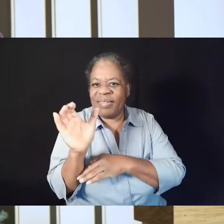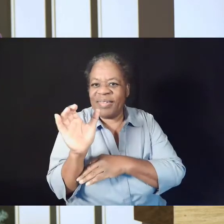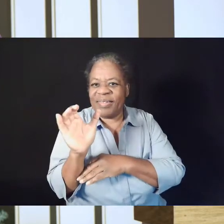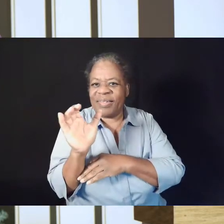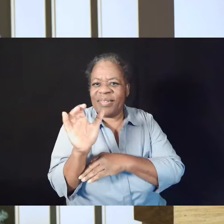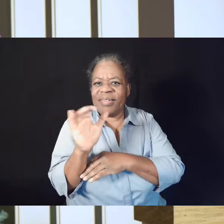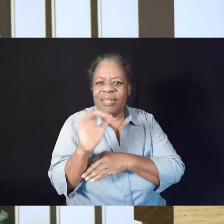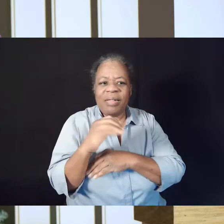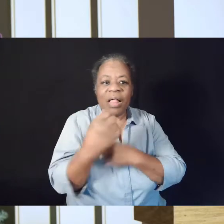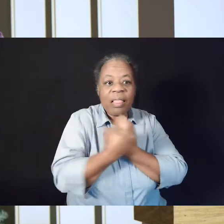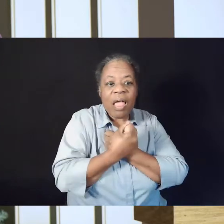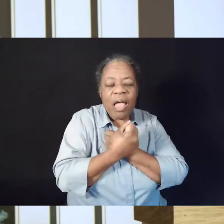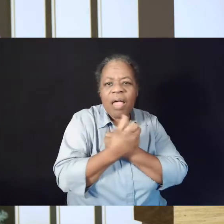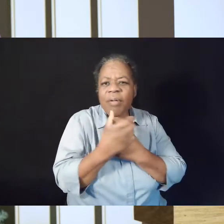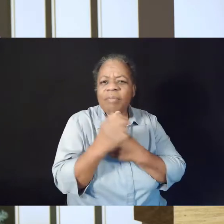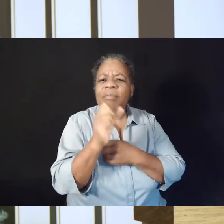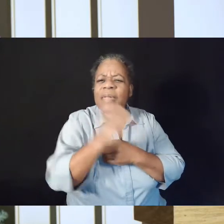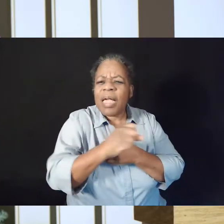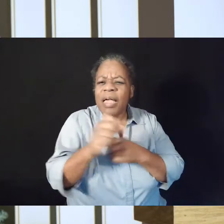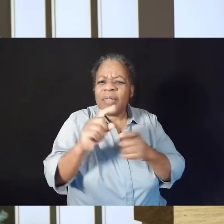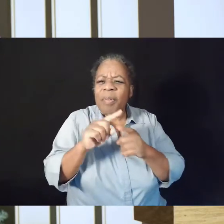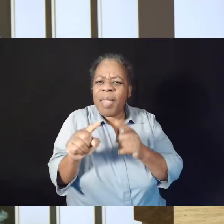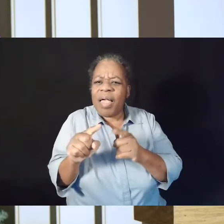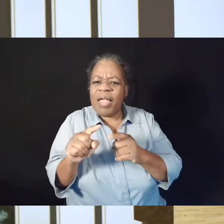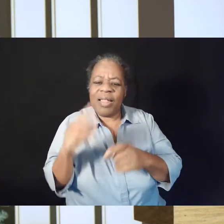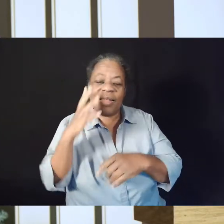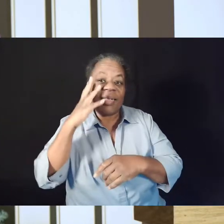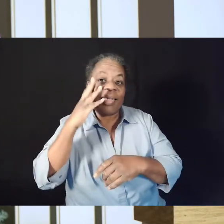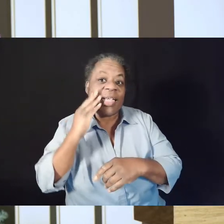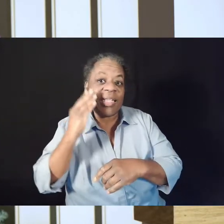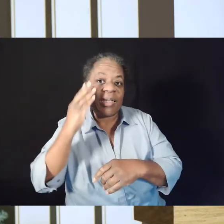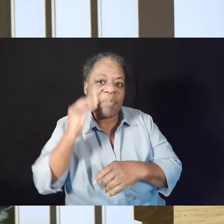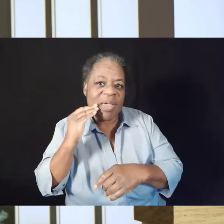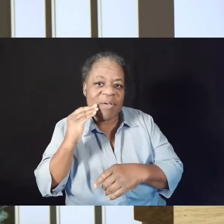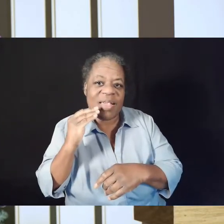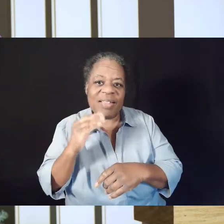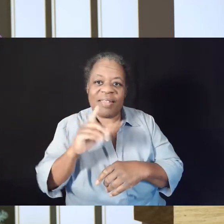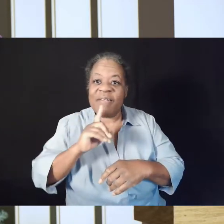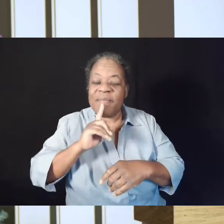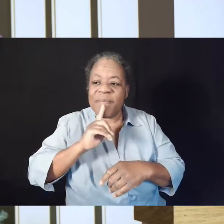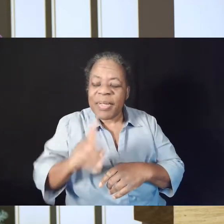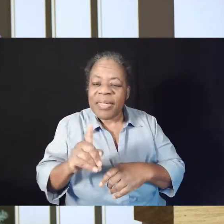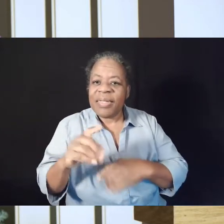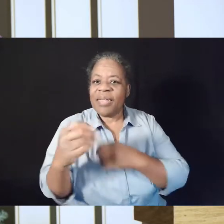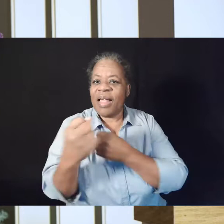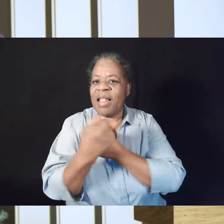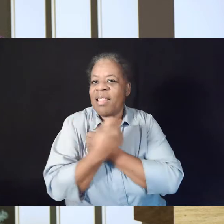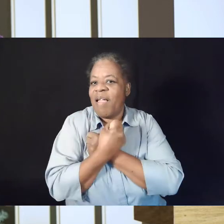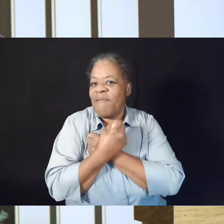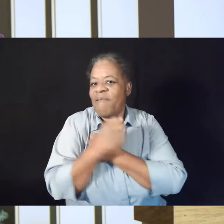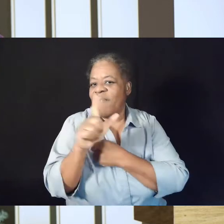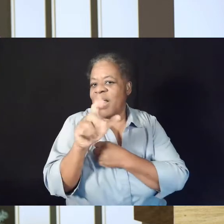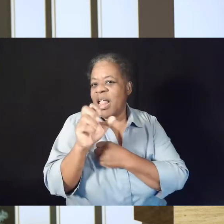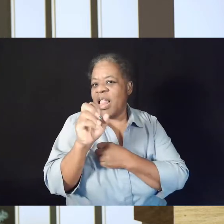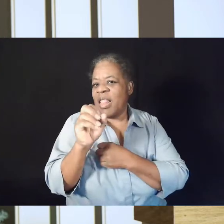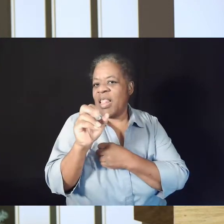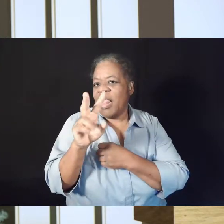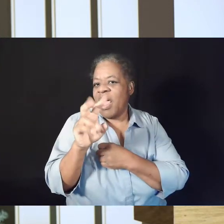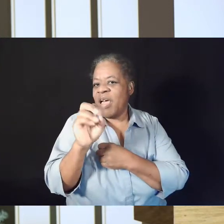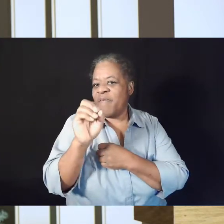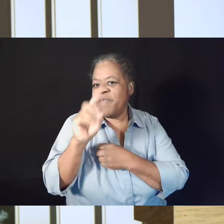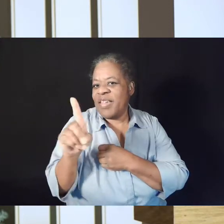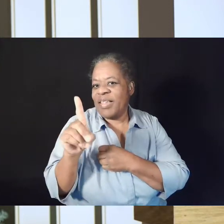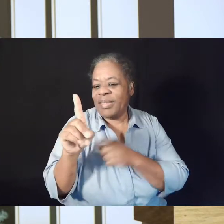in the abstract, but the actual experience of being loved. That word with a D on